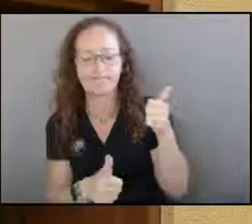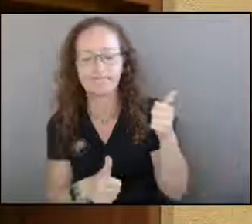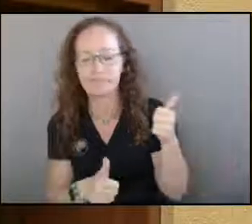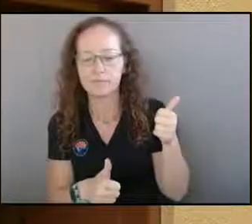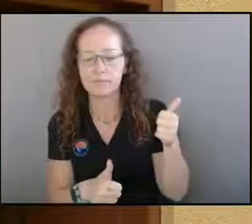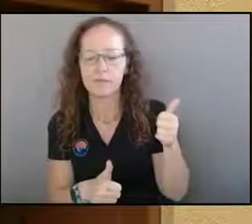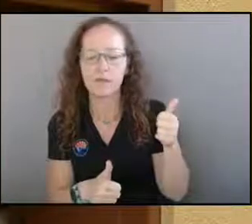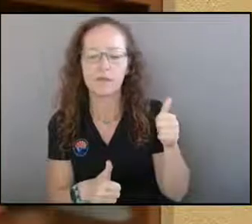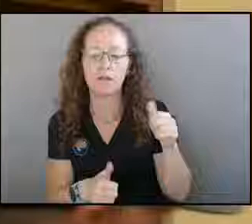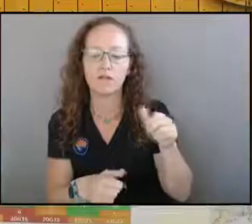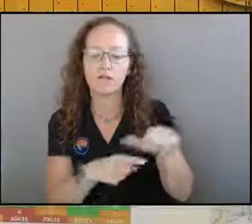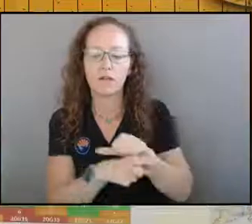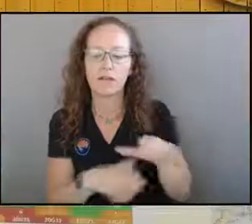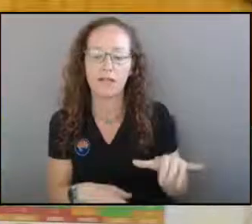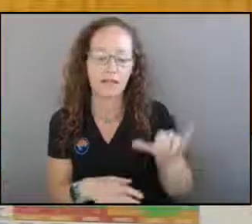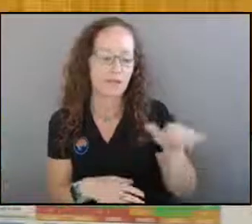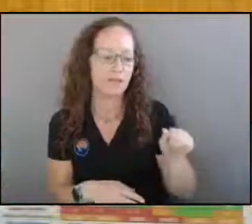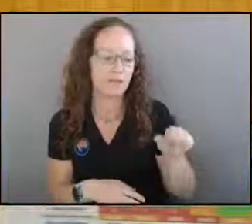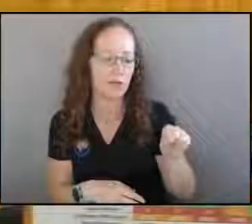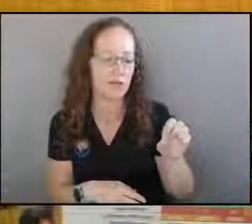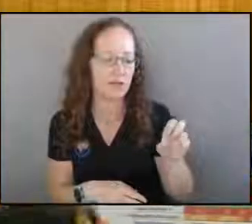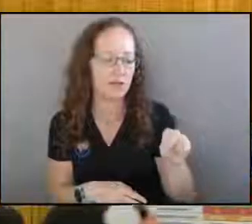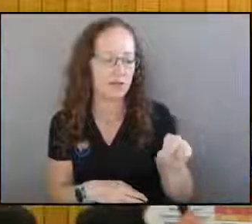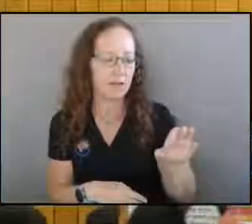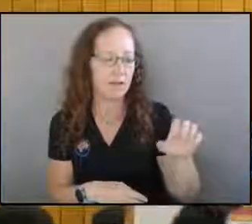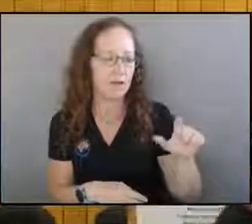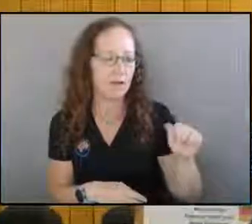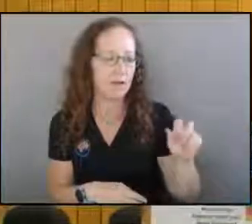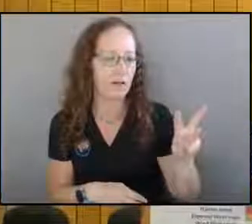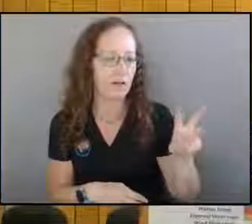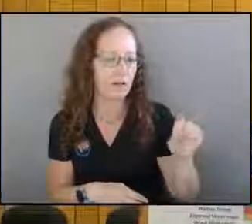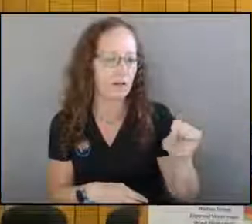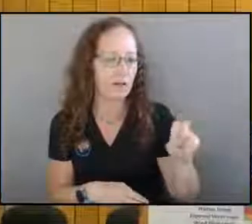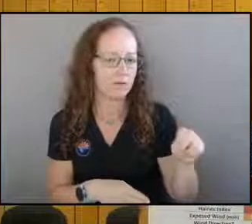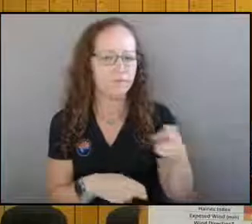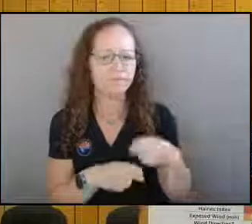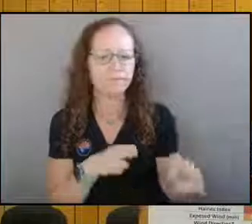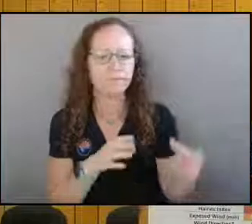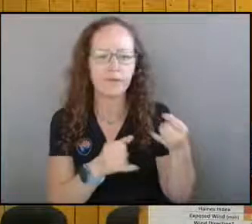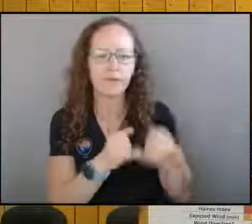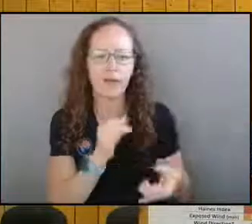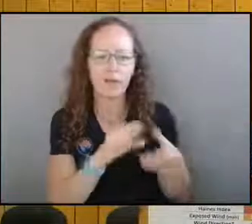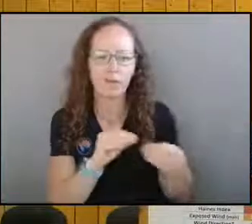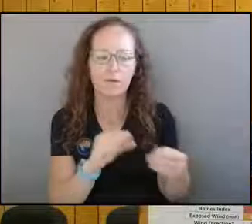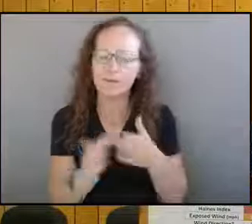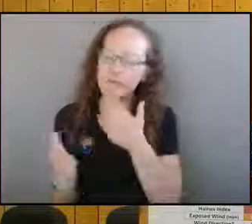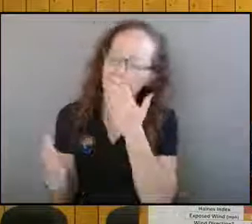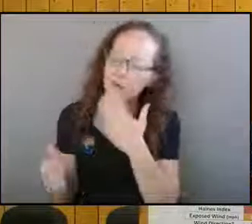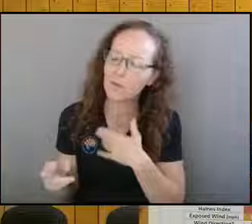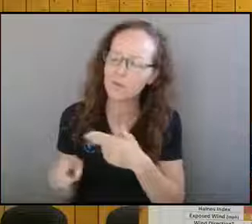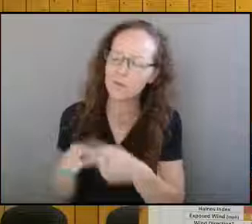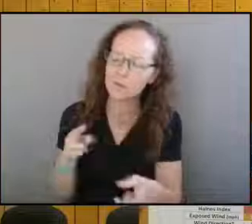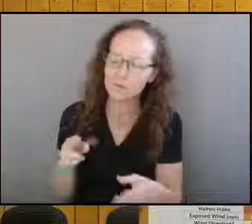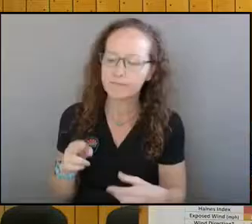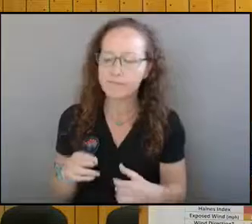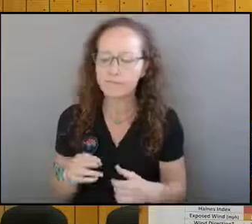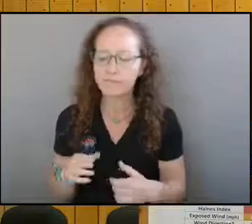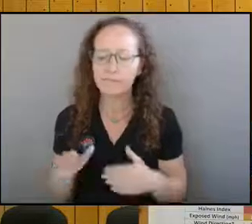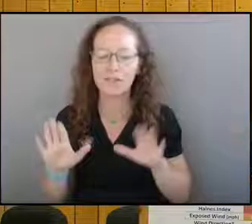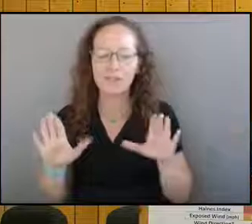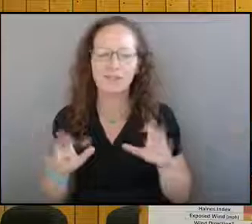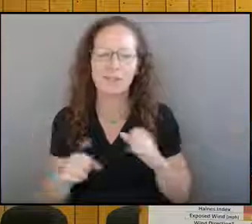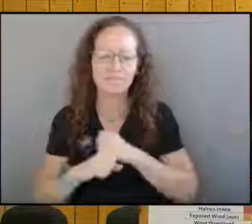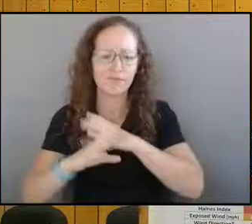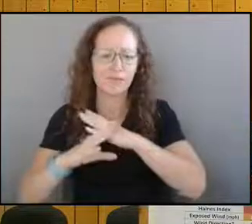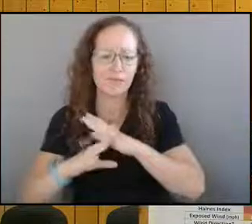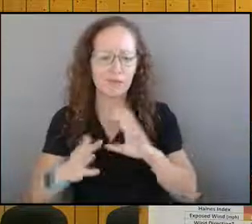words. Okay, thank you, Celeste. I'll be brief. Again, another great virtual meeting. We thank you for all of the